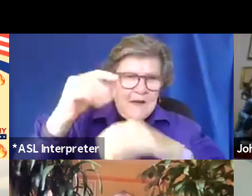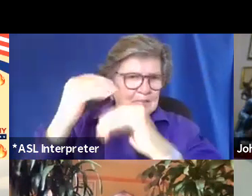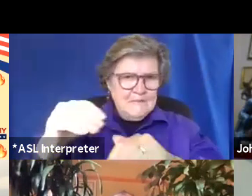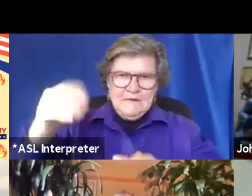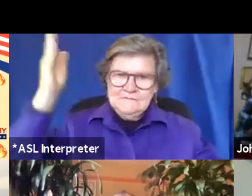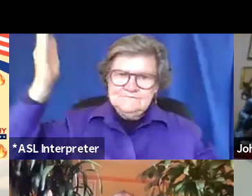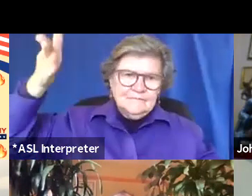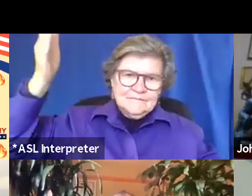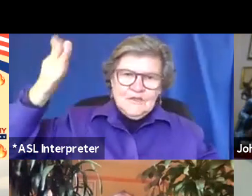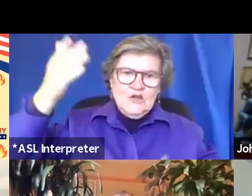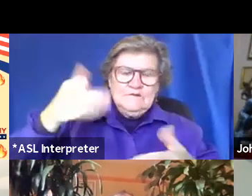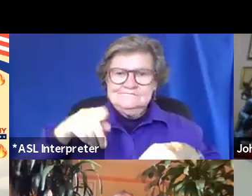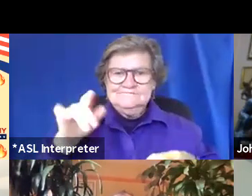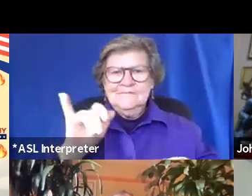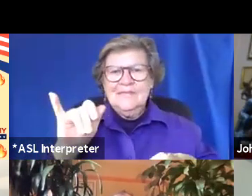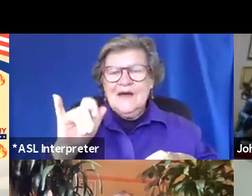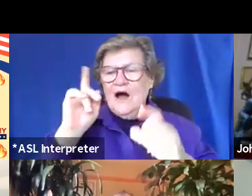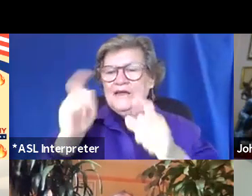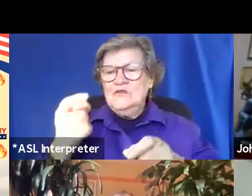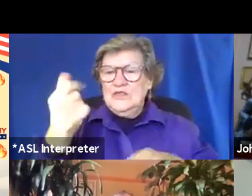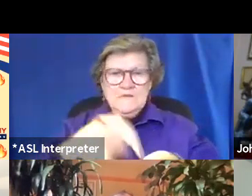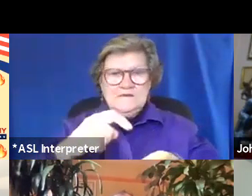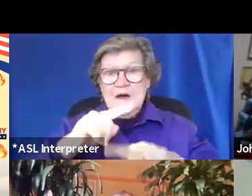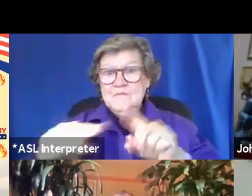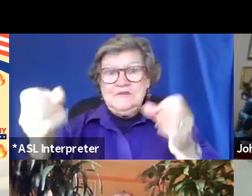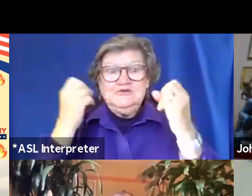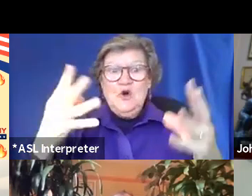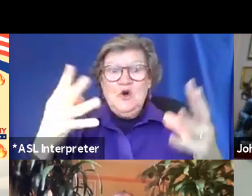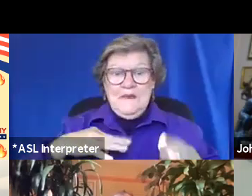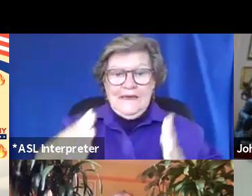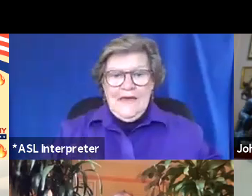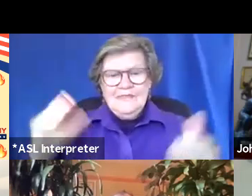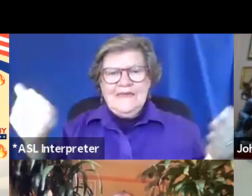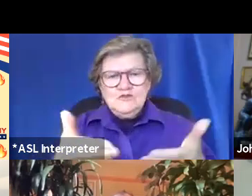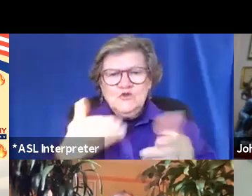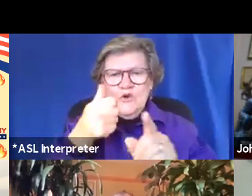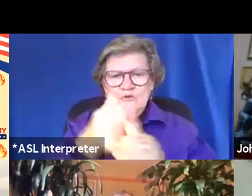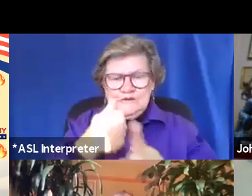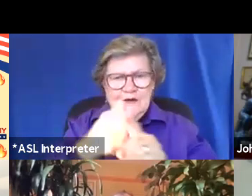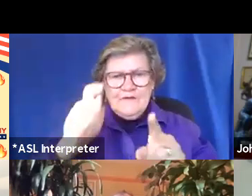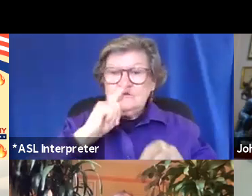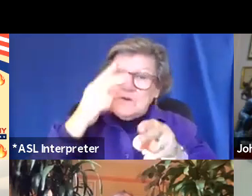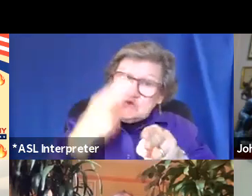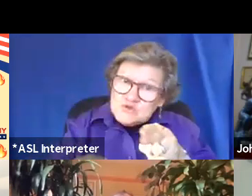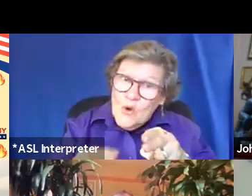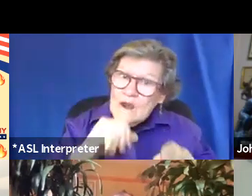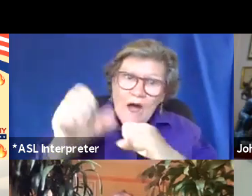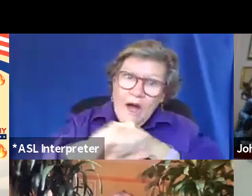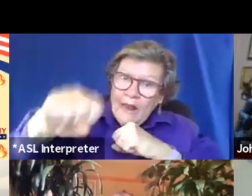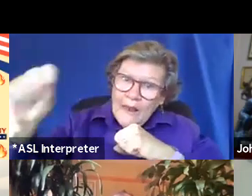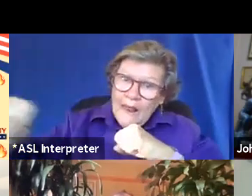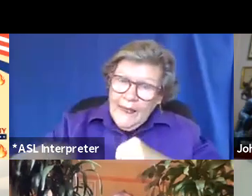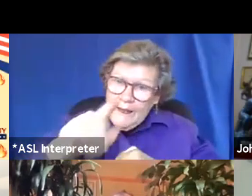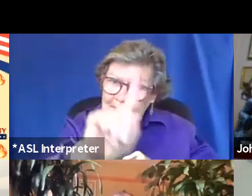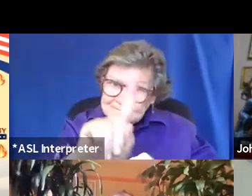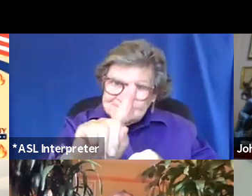know, I'll give you a little leeway, but we have so many candidates. The intro has to be fairly brief, please. All right,